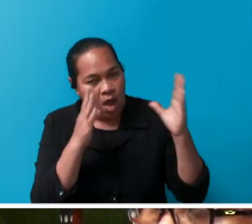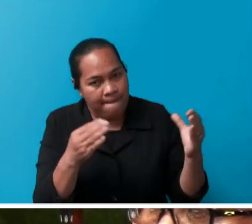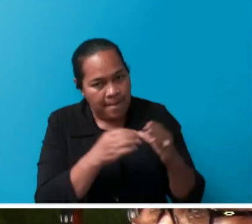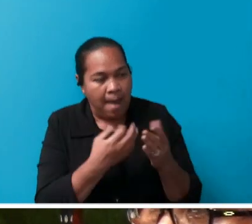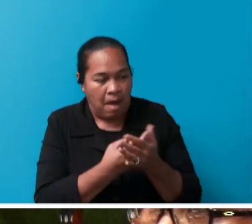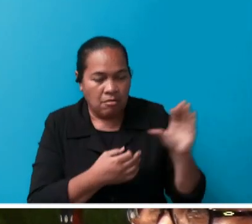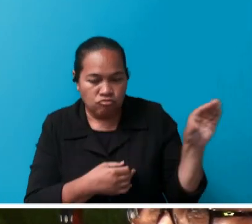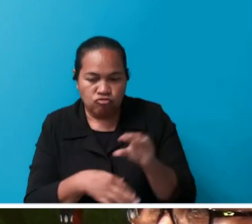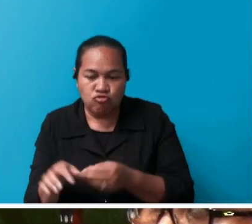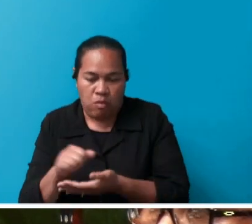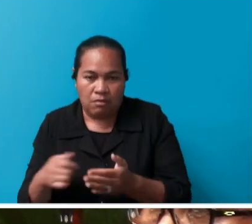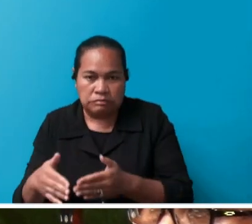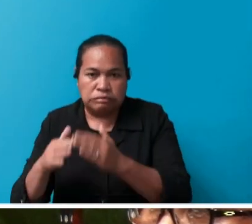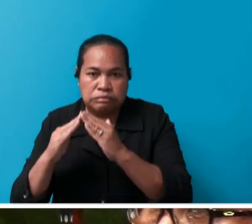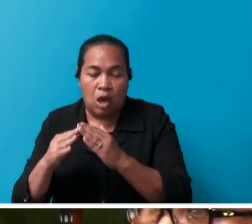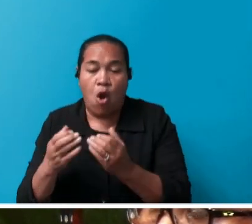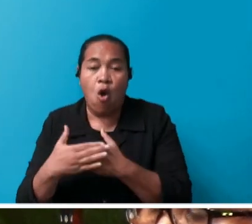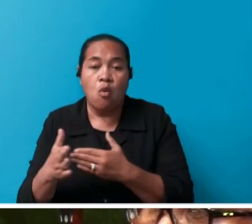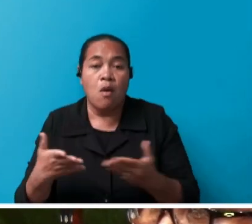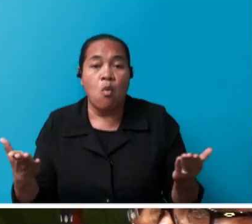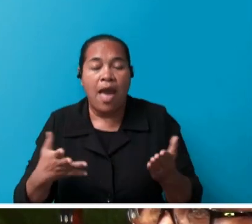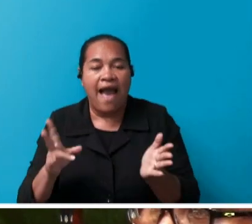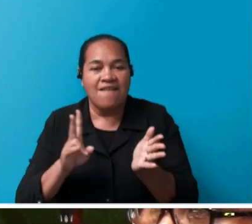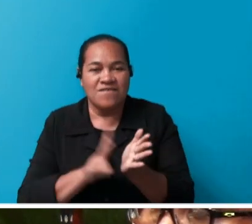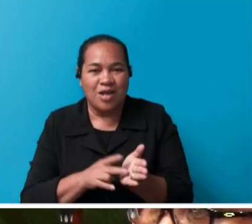at Watuanga, and it has now